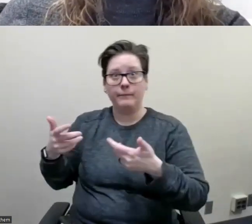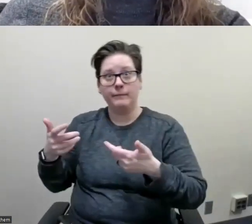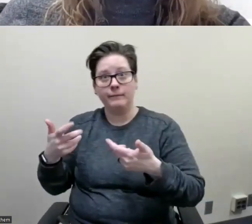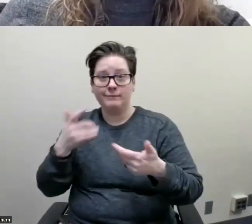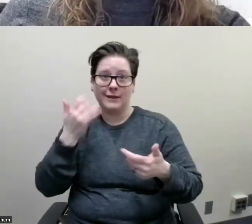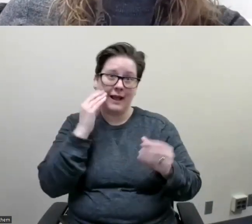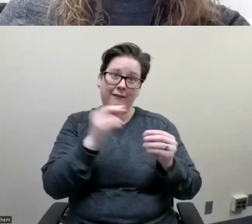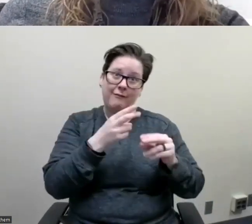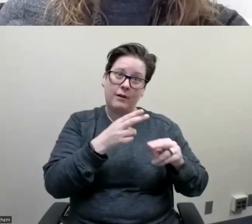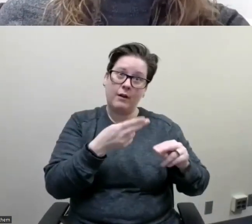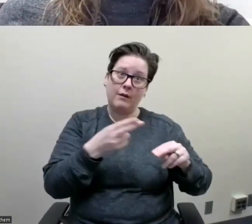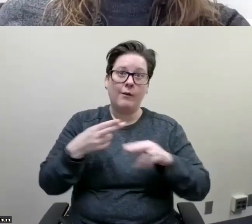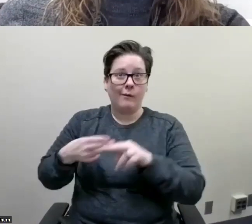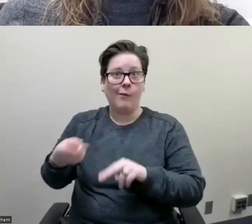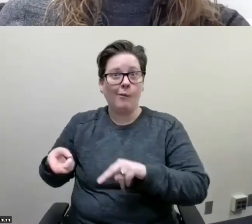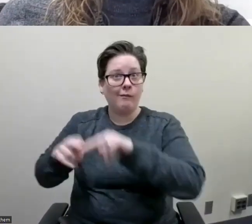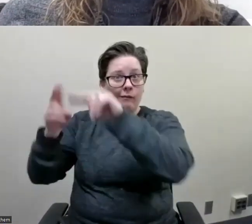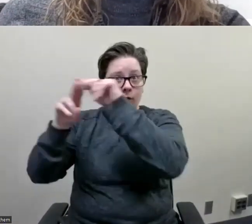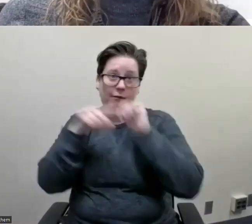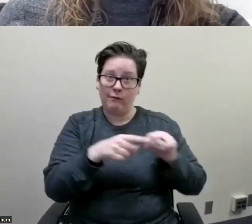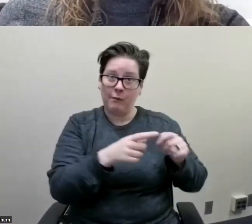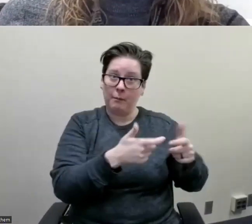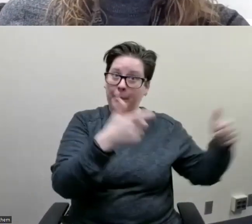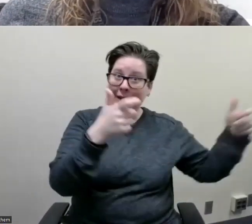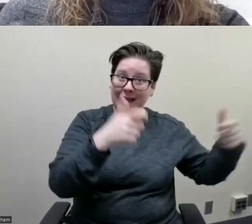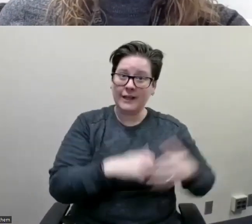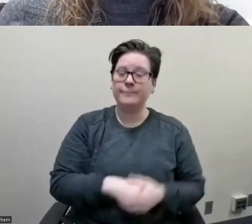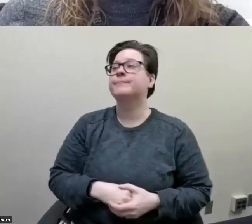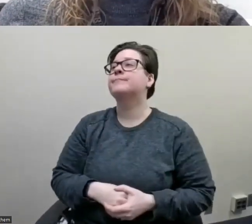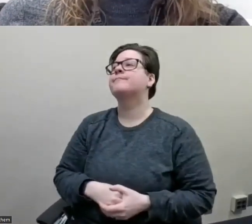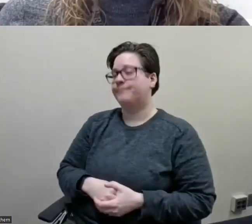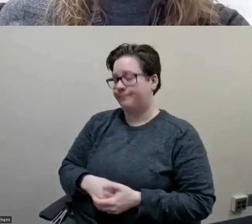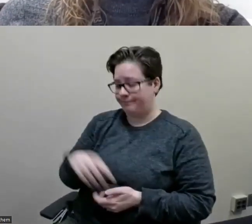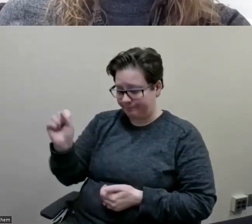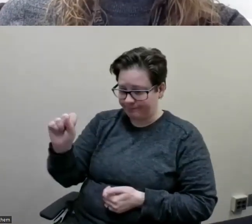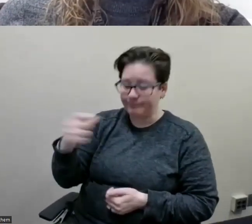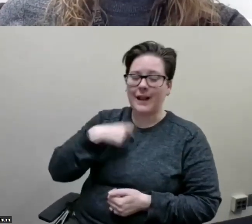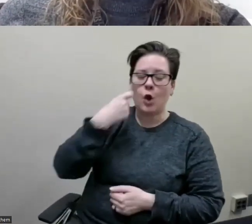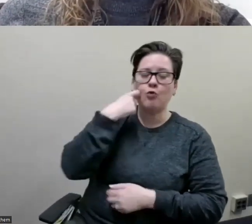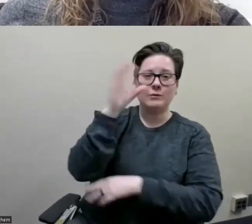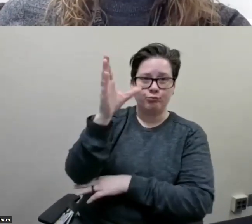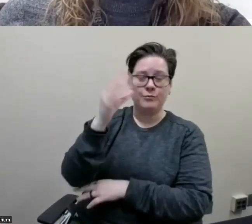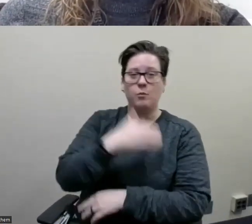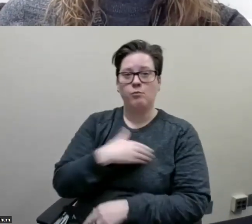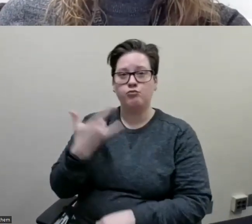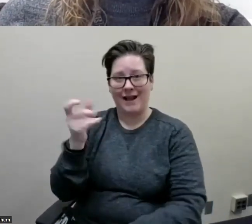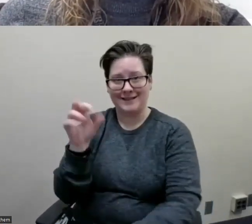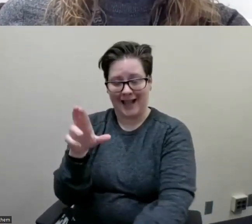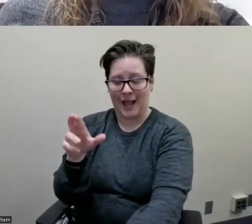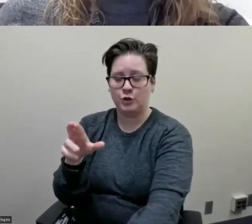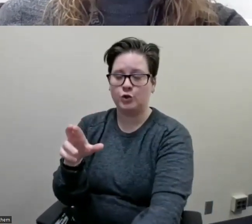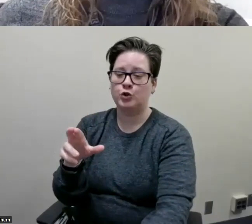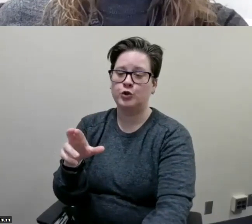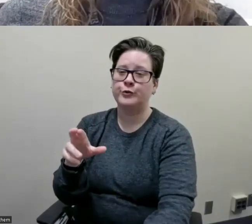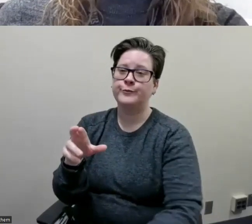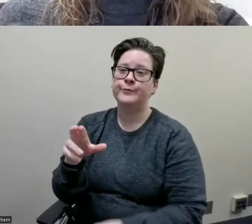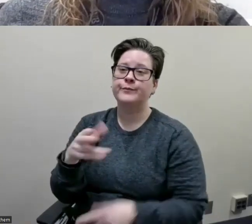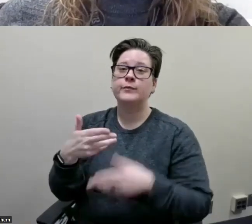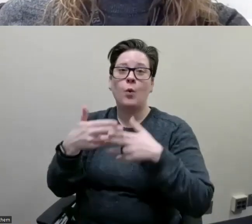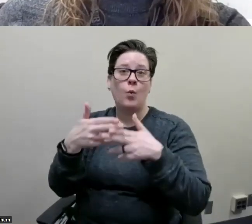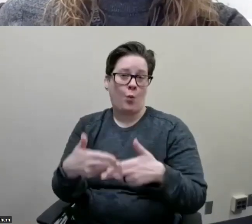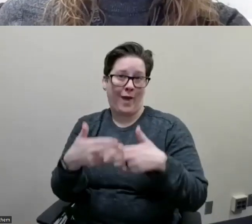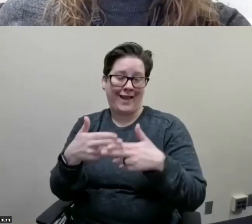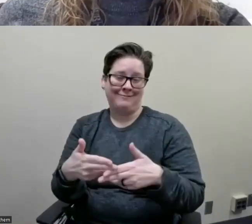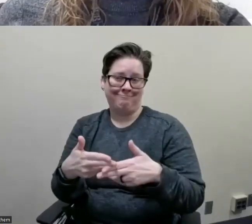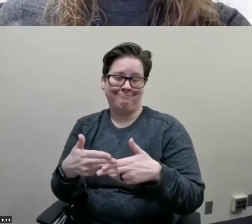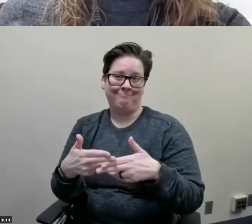Absolutely. So we do know, I recently did a presentation on breast cancer. Weight is